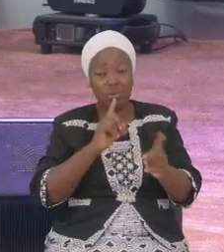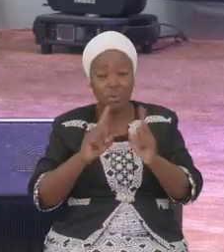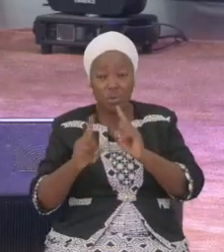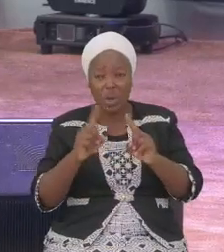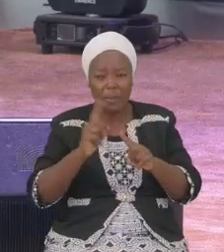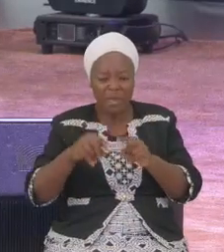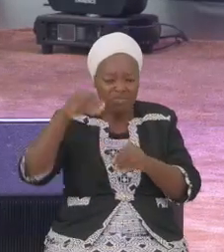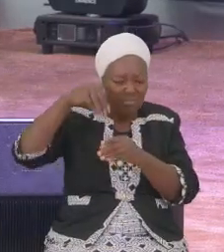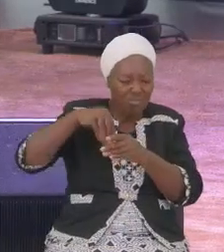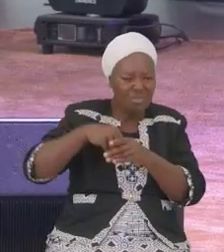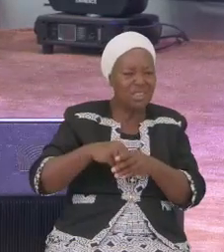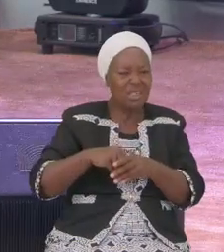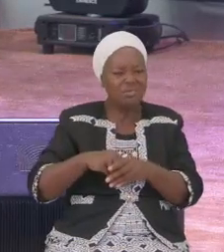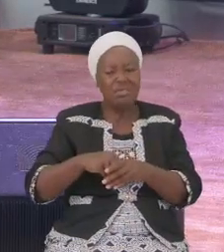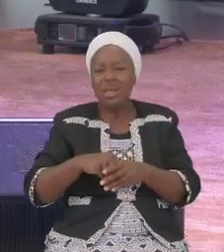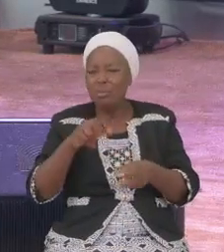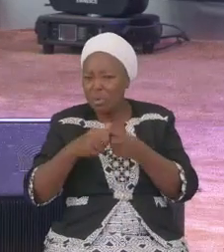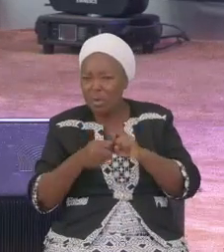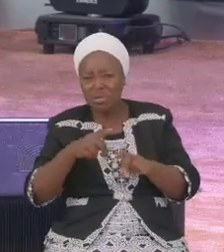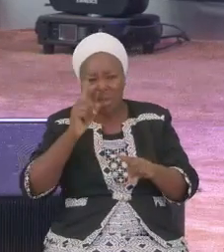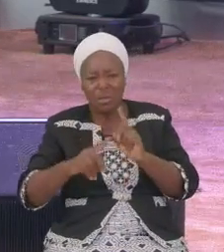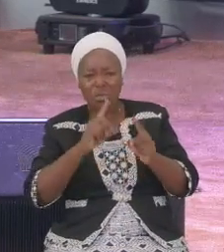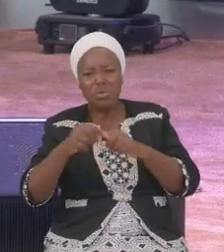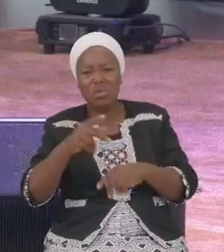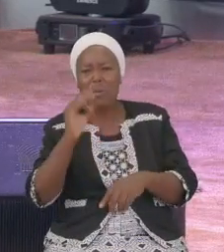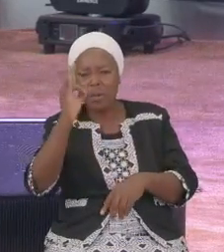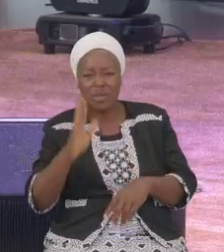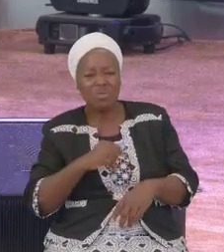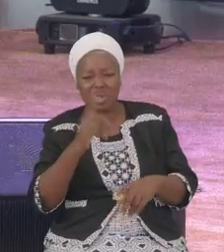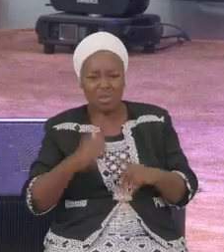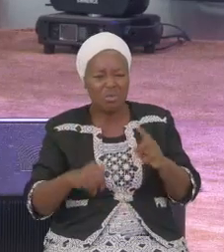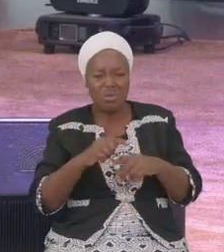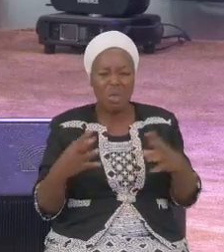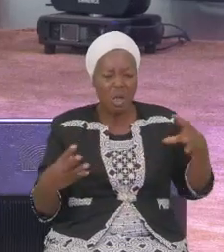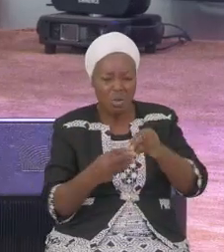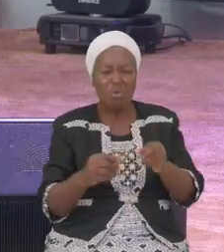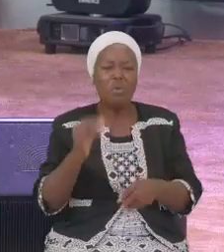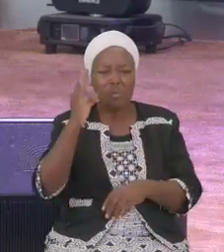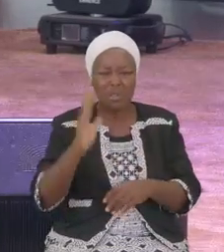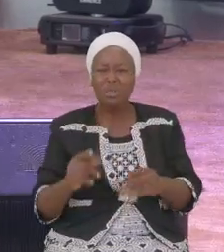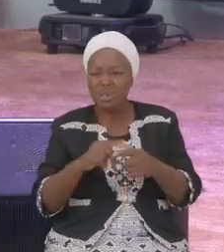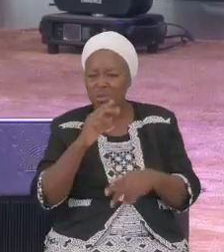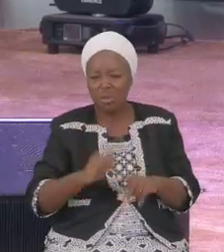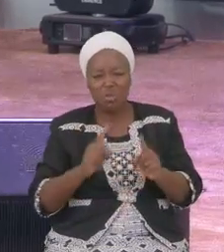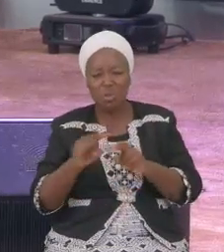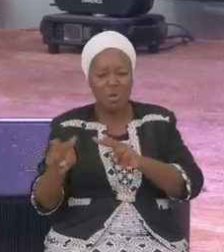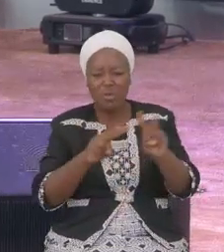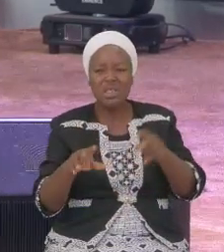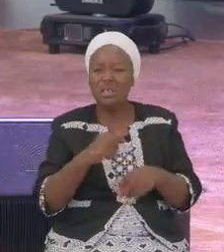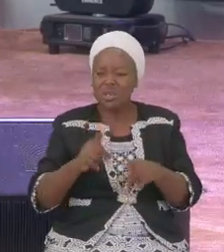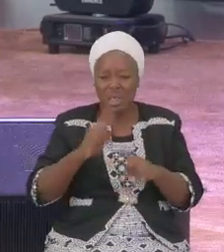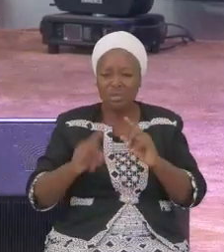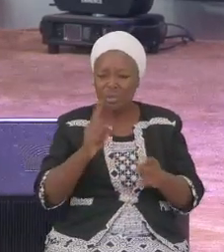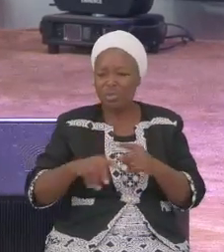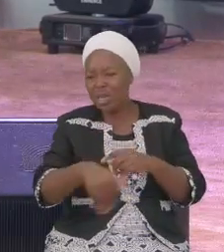internal problem. You can't talk to your pastor. You can't talk to the group pastor. You can't talk to the overseer. You can't talk to anybody. And